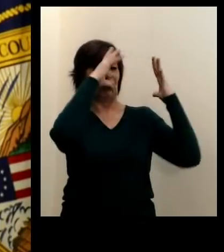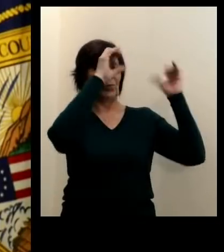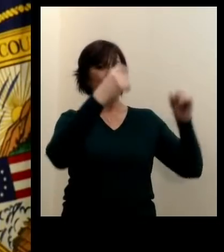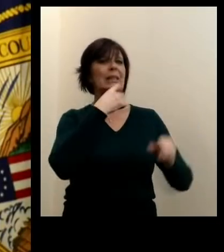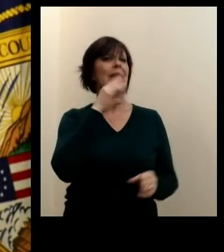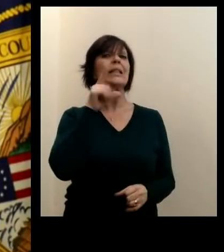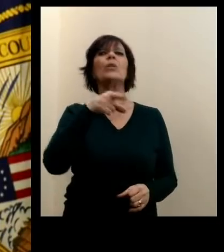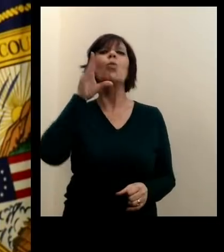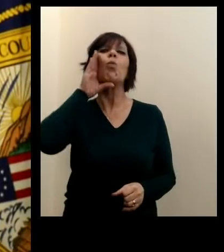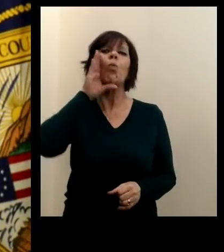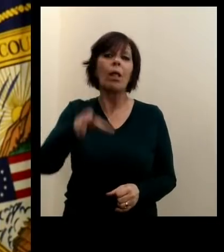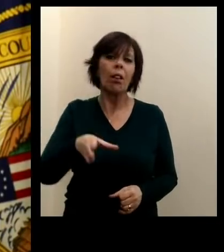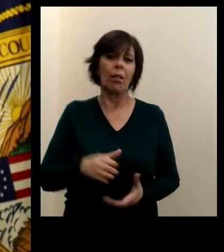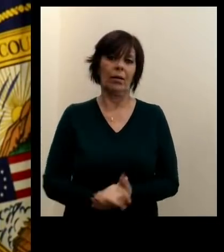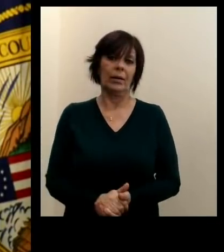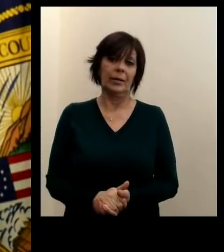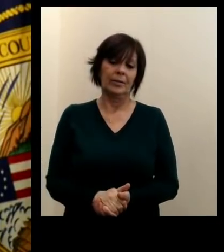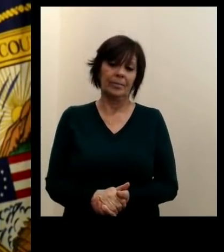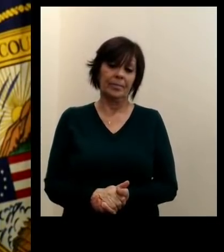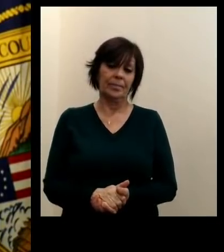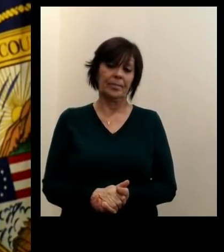do.